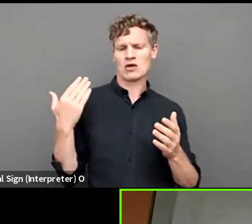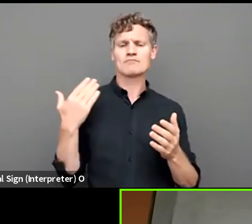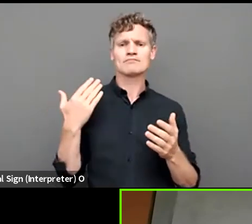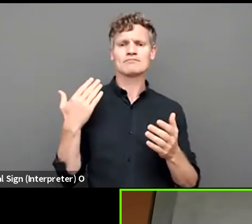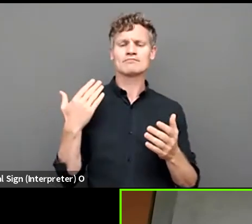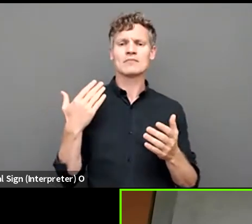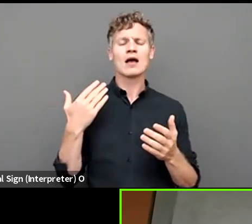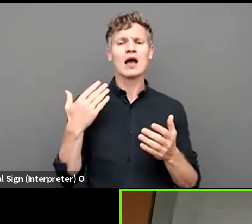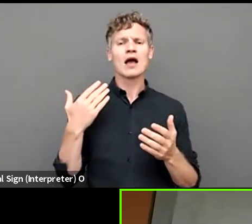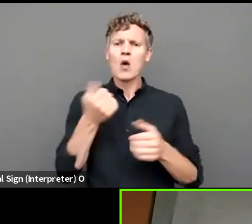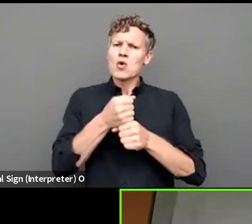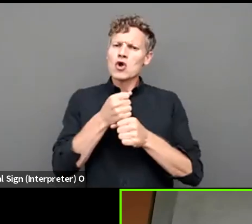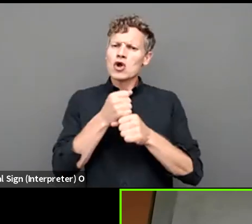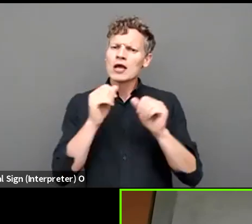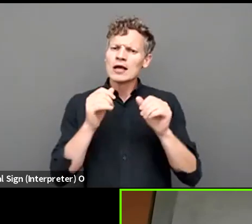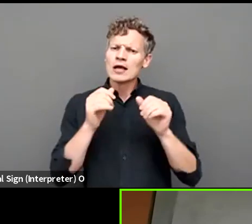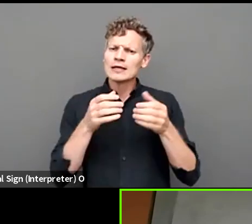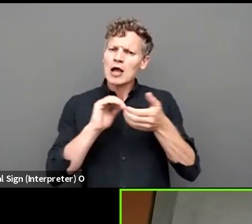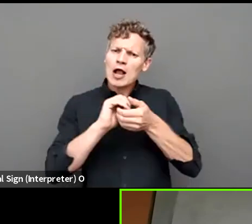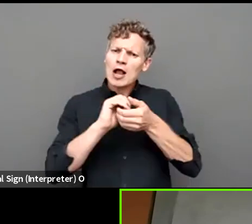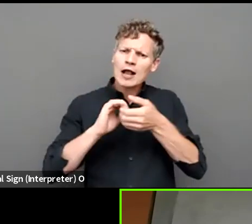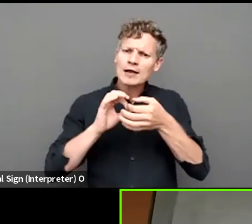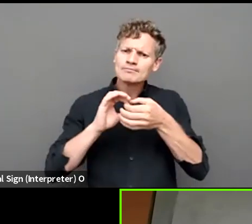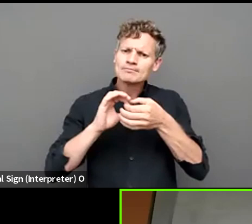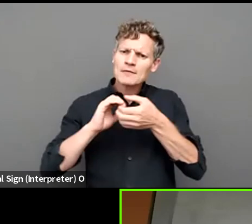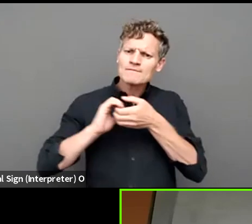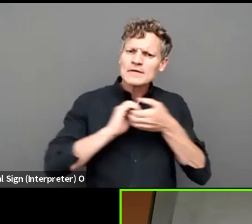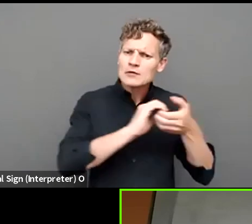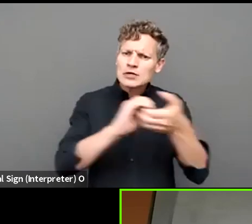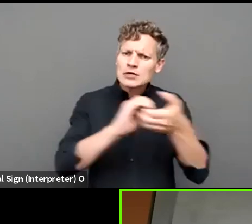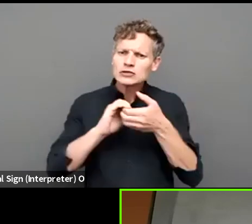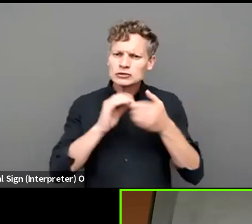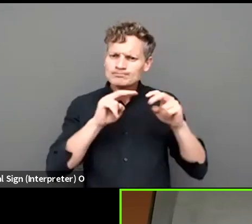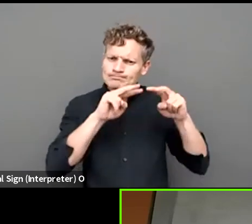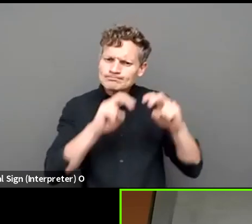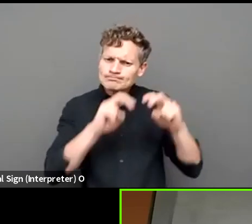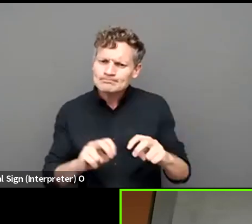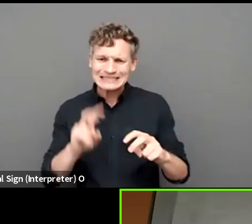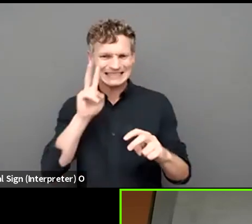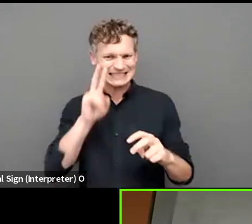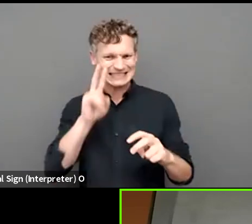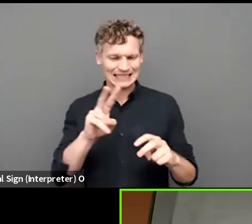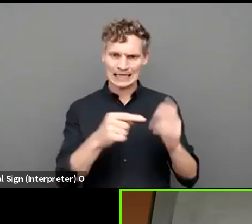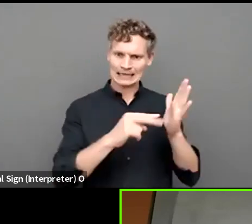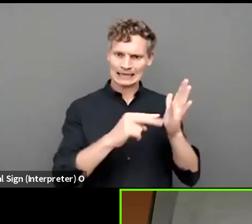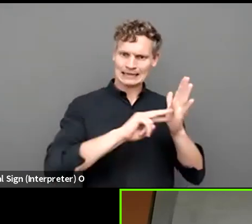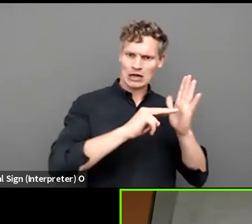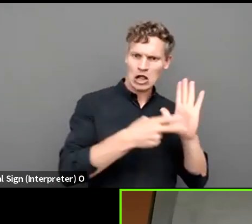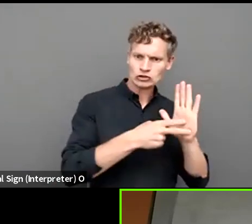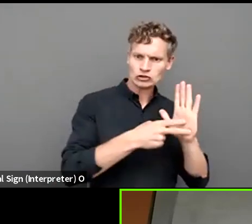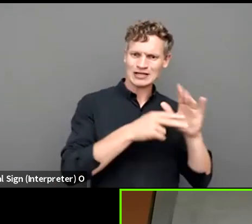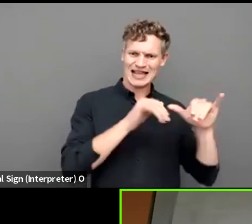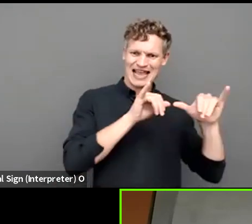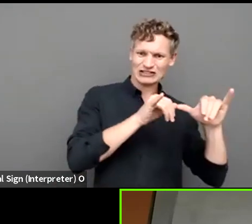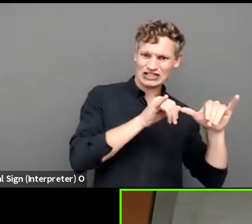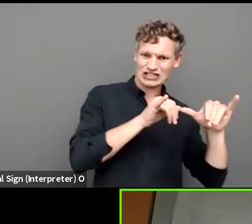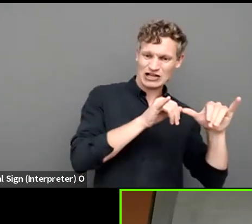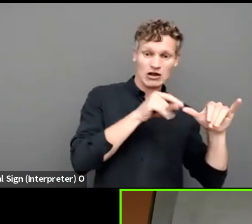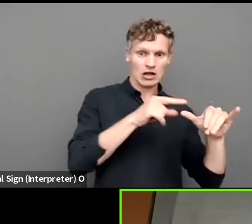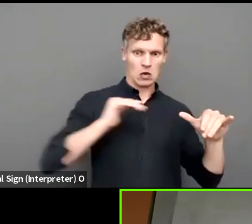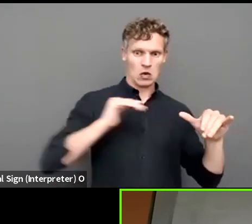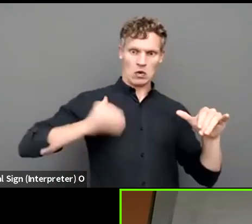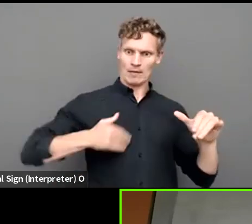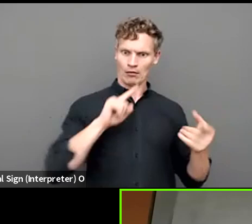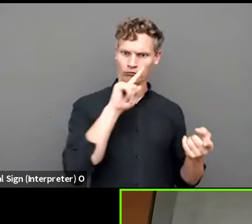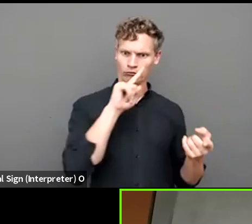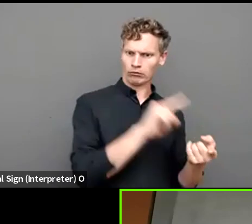were consistently underrepresented in technology and engineering. In Norway, that number is as low as 17% of females,